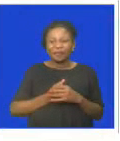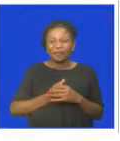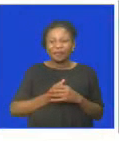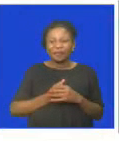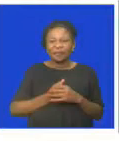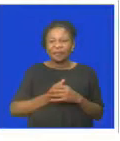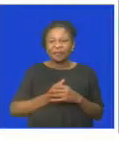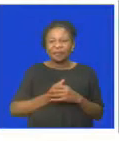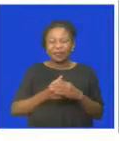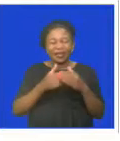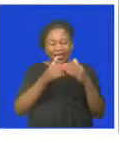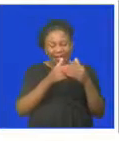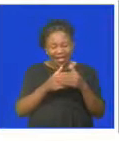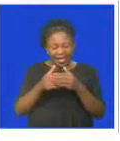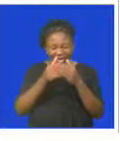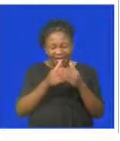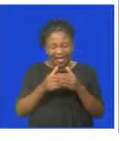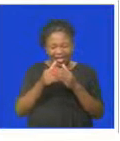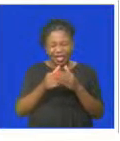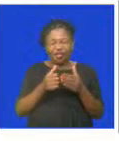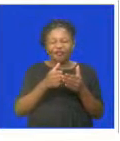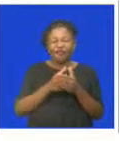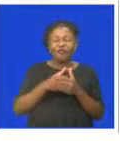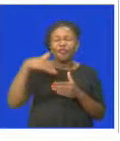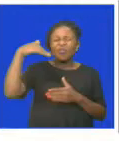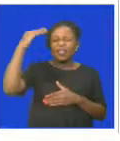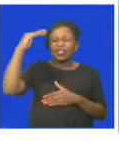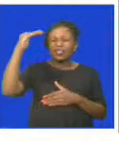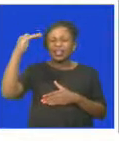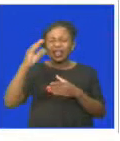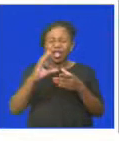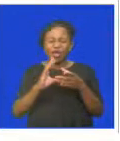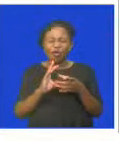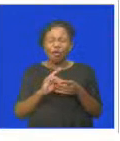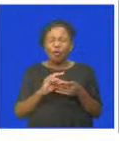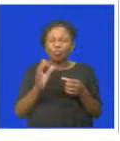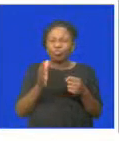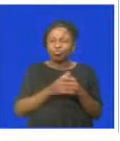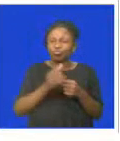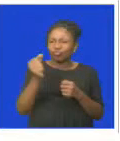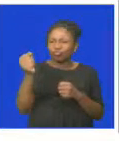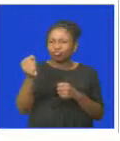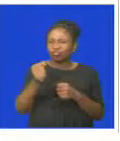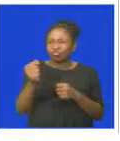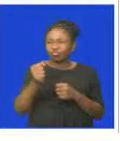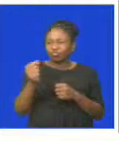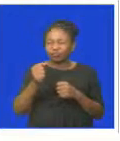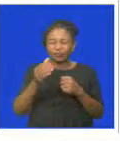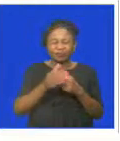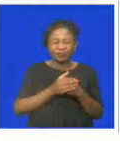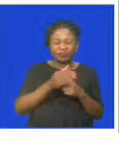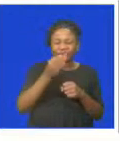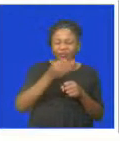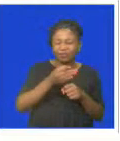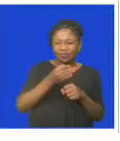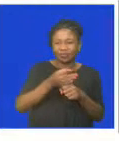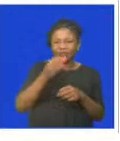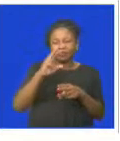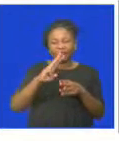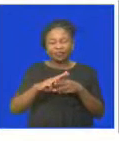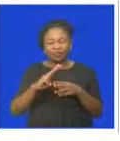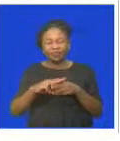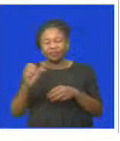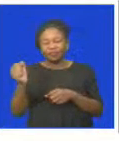care for elderly family members like grandmother and grandfather. While our